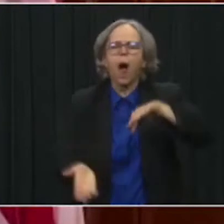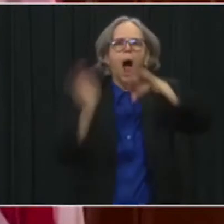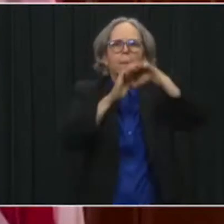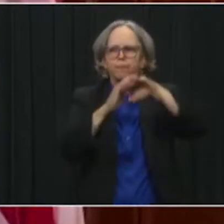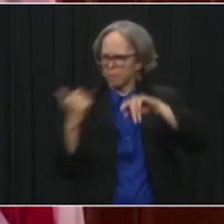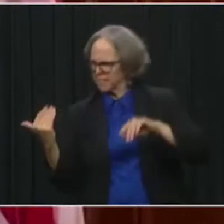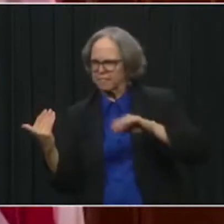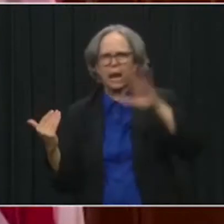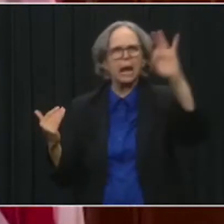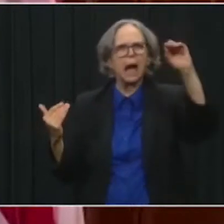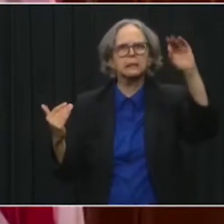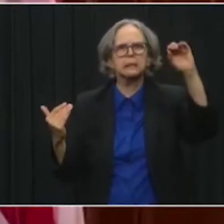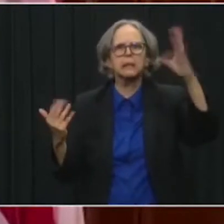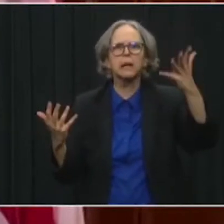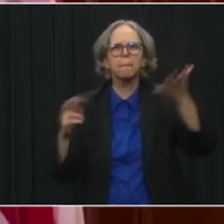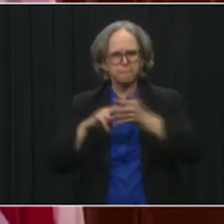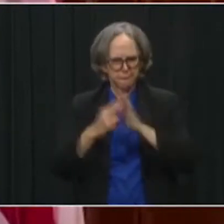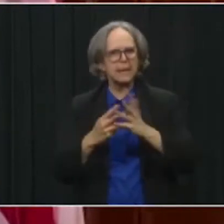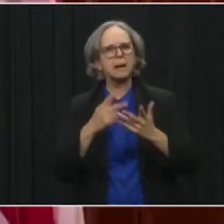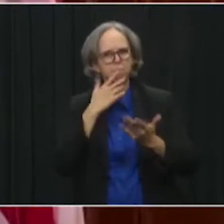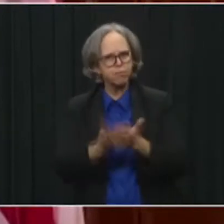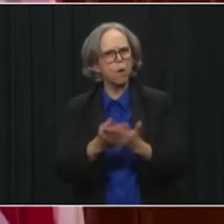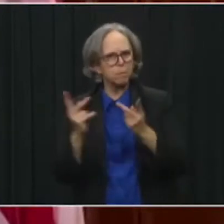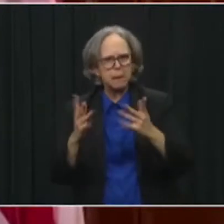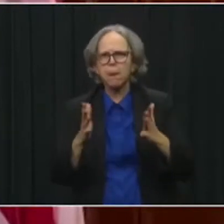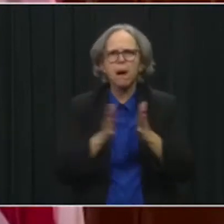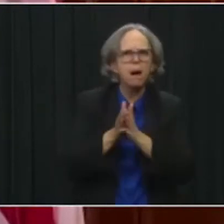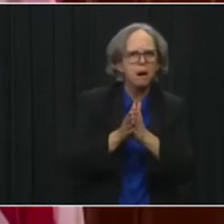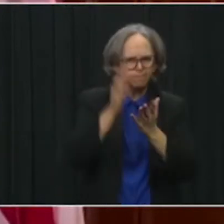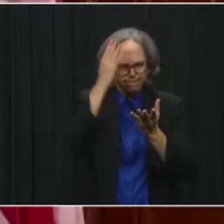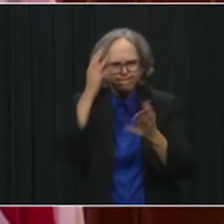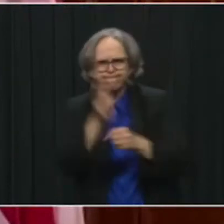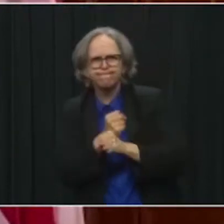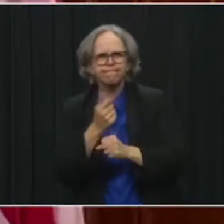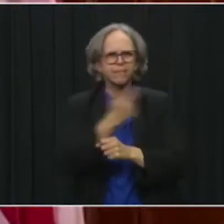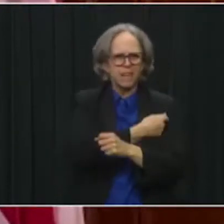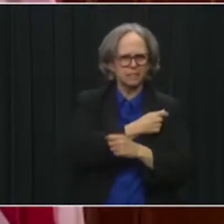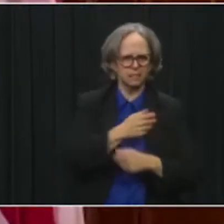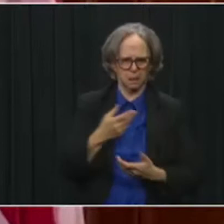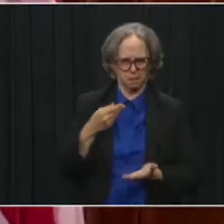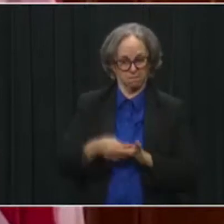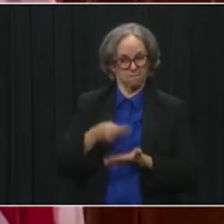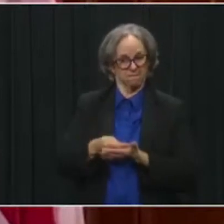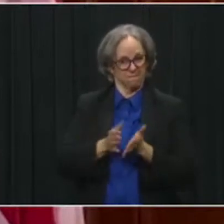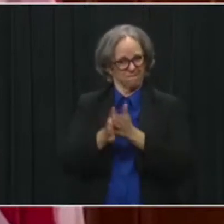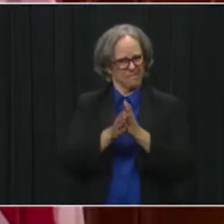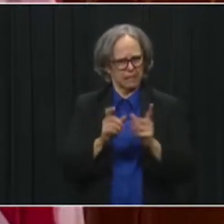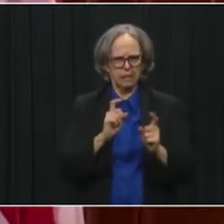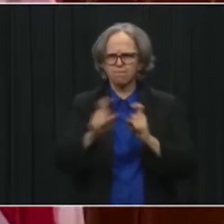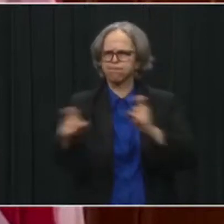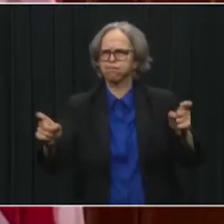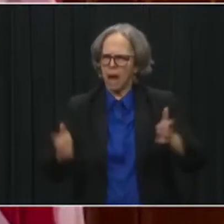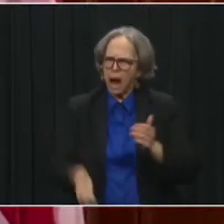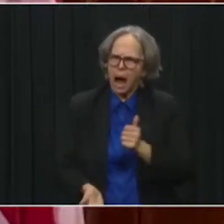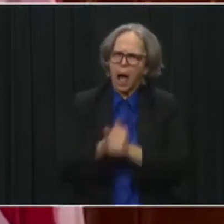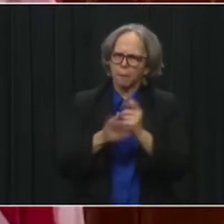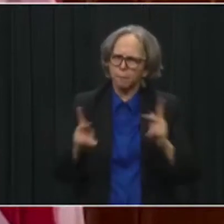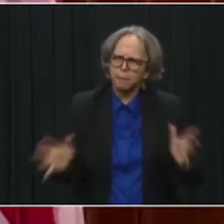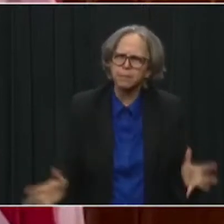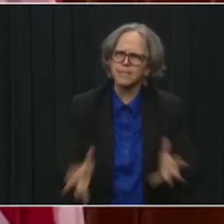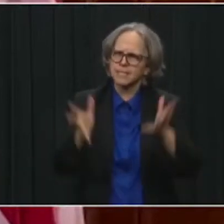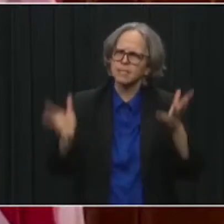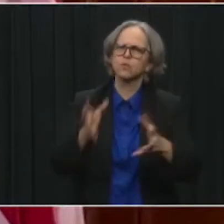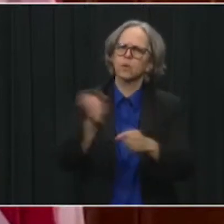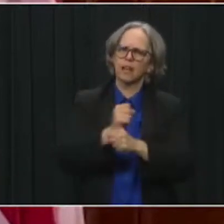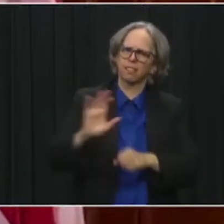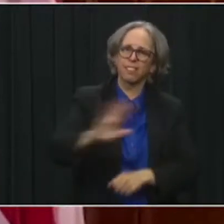have seen that financial incentives can, in some cases, serve as a motivating factor for some people to get vaccinated. A study